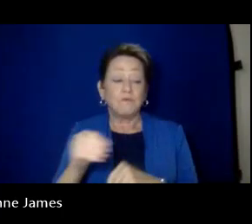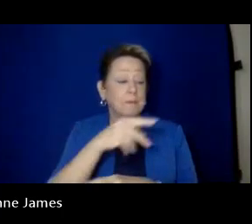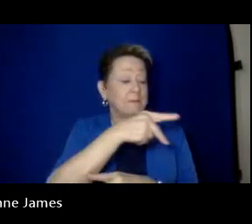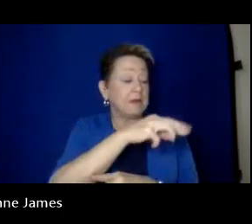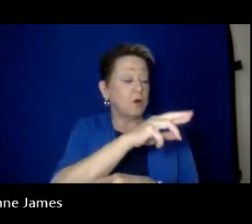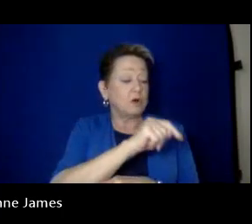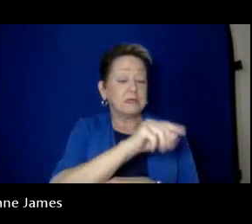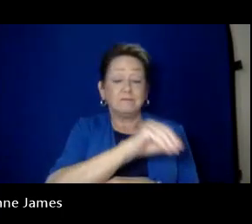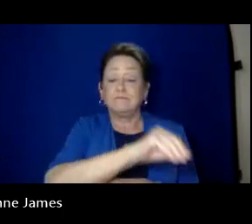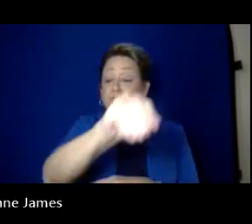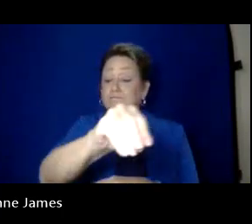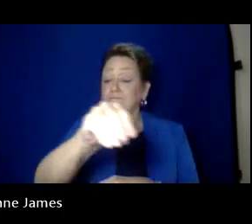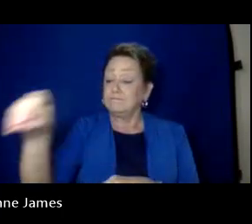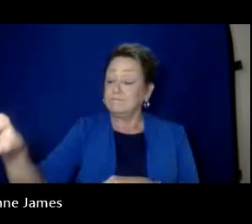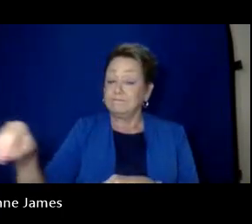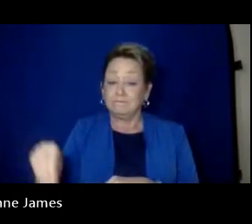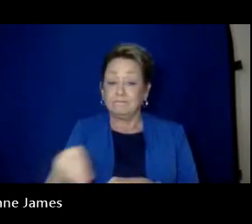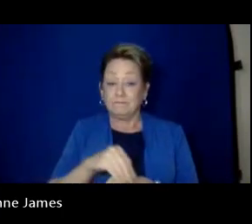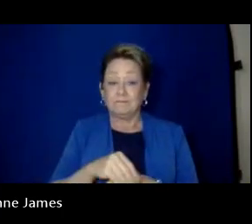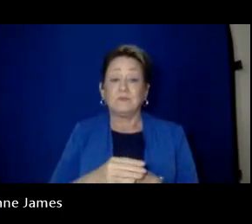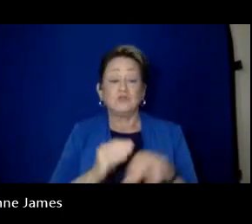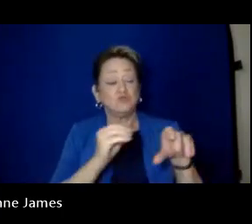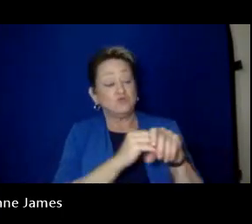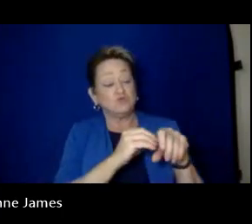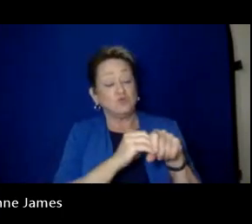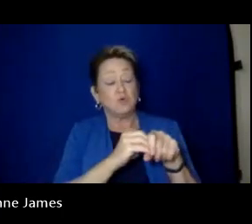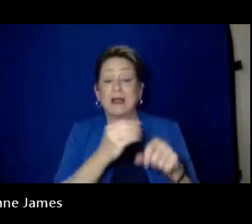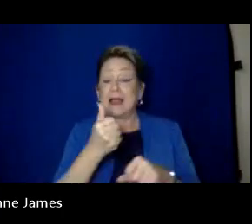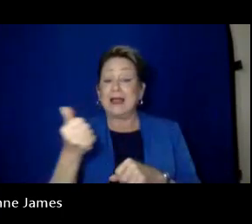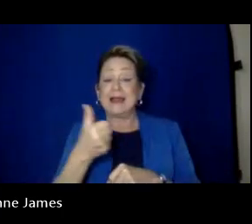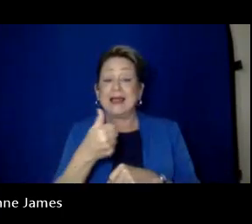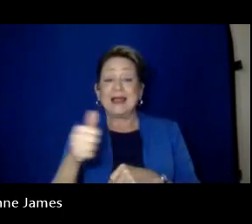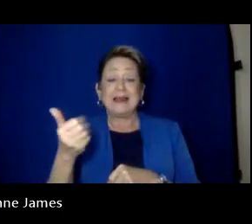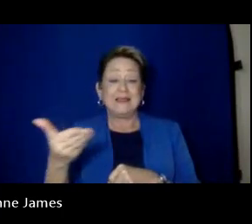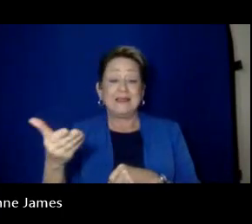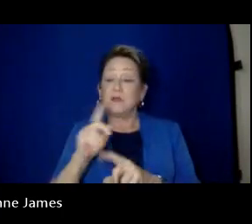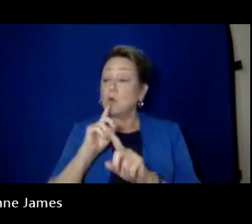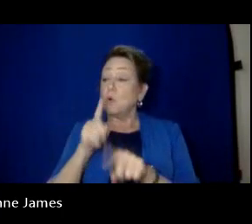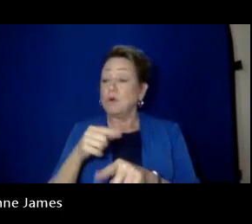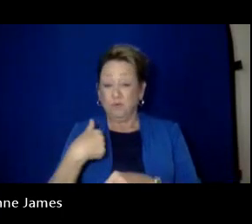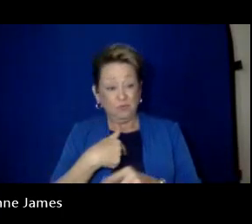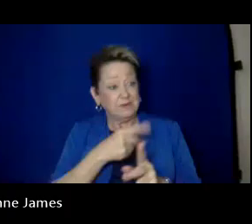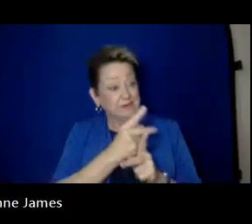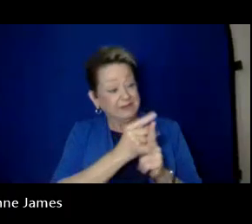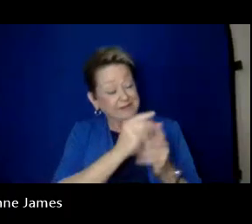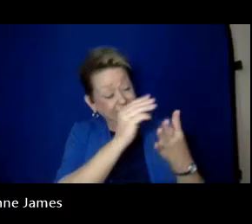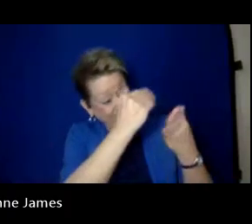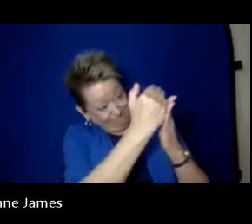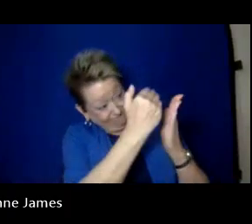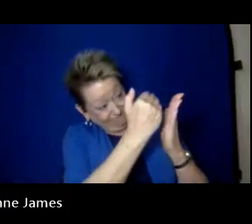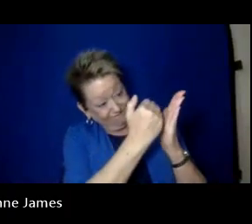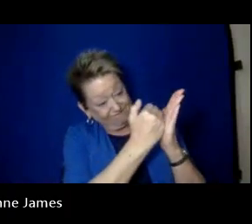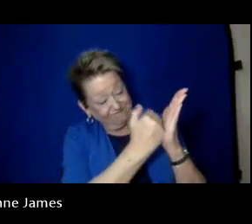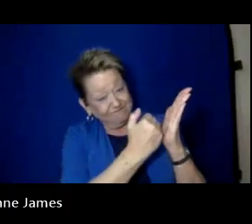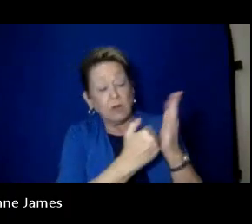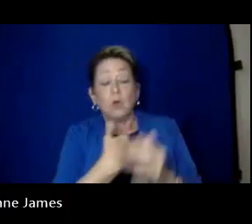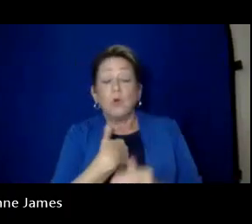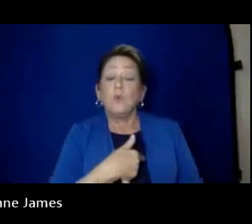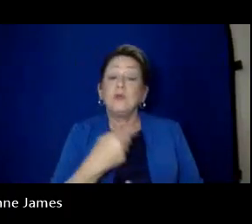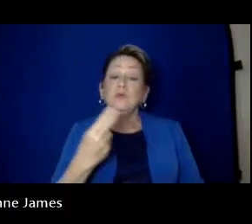PRT locations, storerooms, and parts rooms, and any items ordered from outside vendors. This department uses